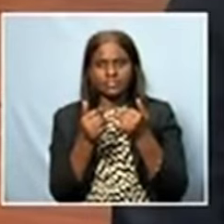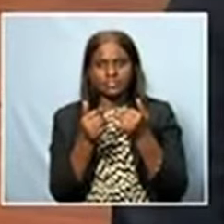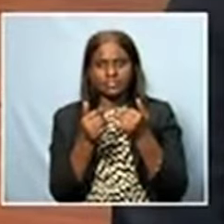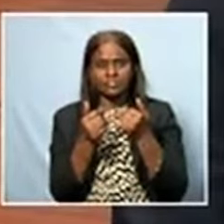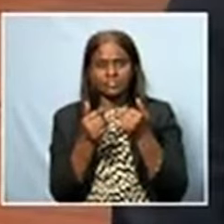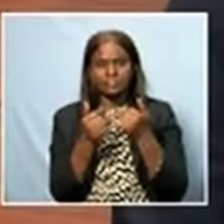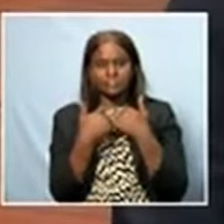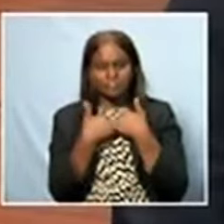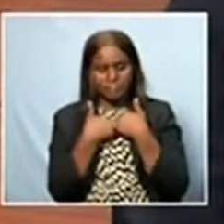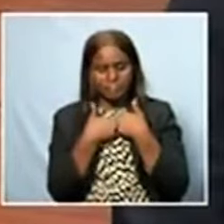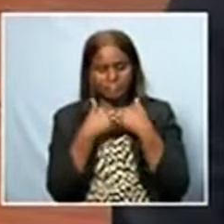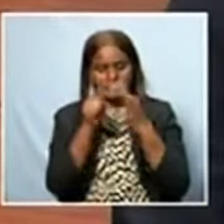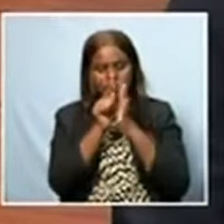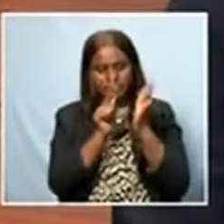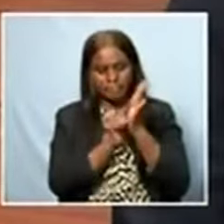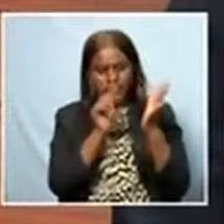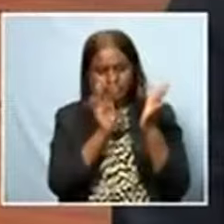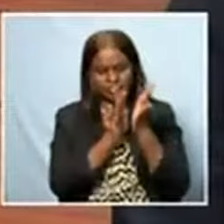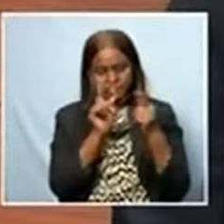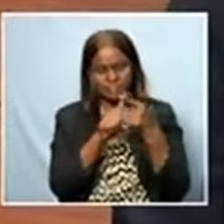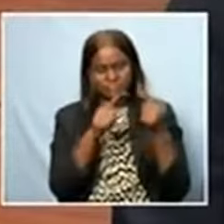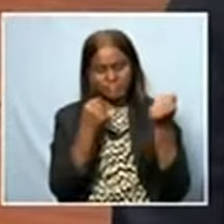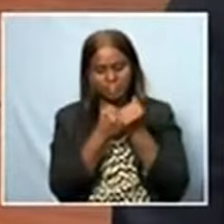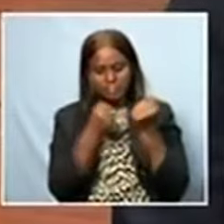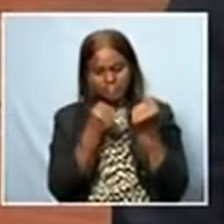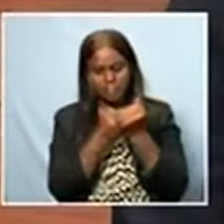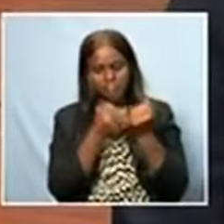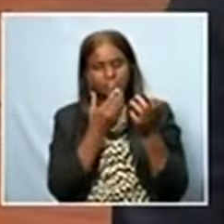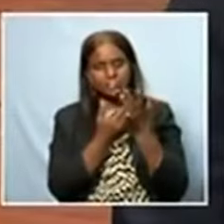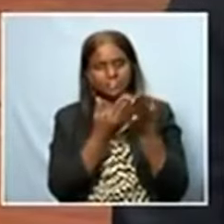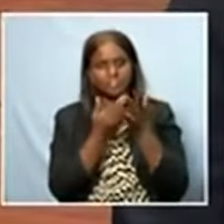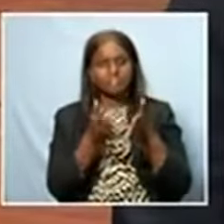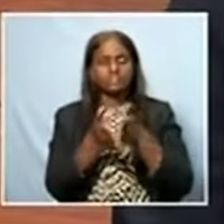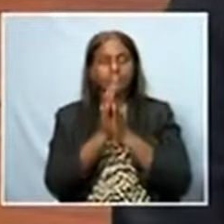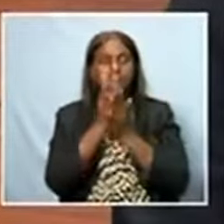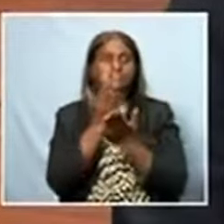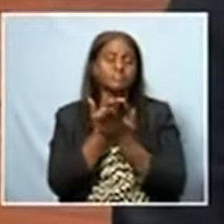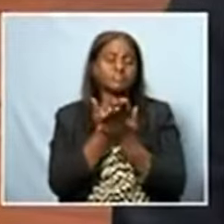there is a bill here meant to support this request.